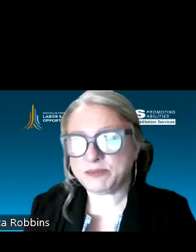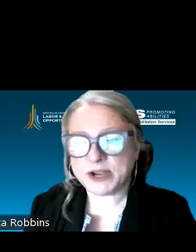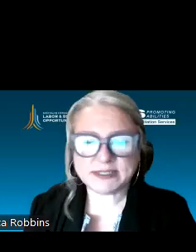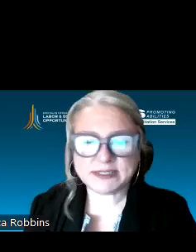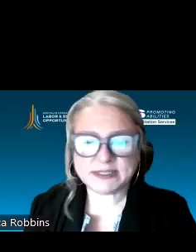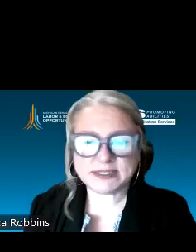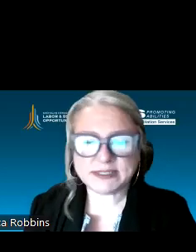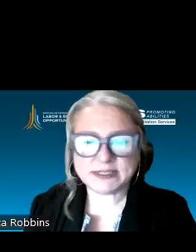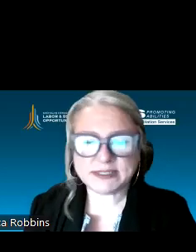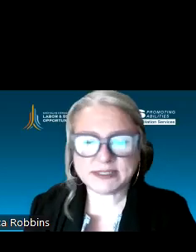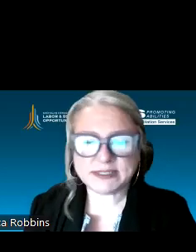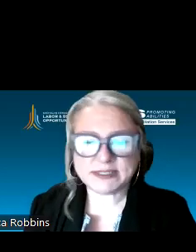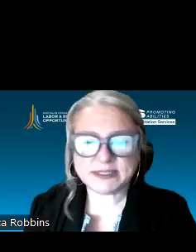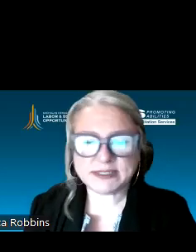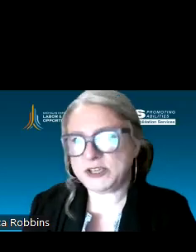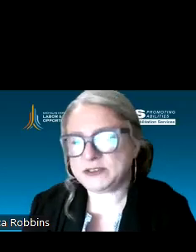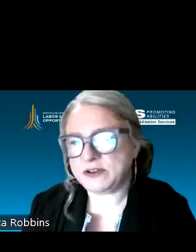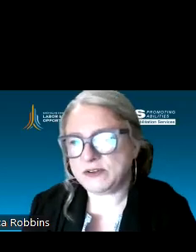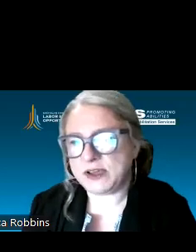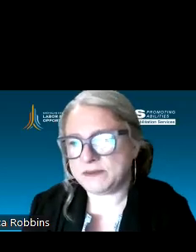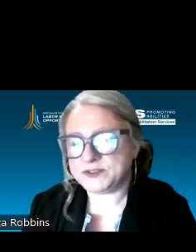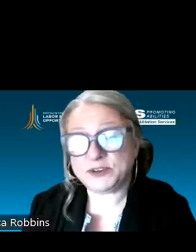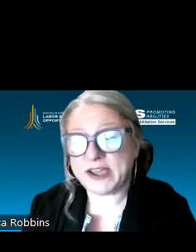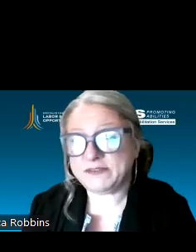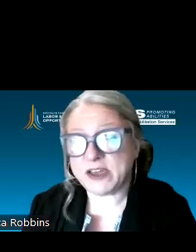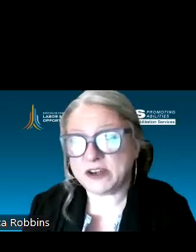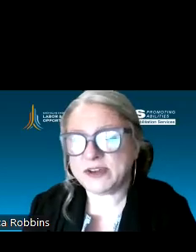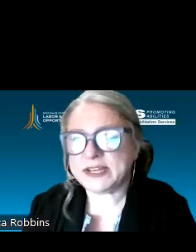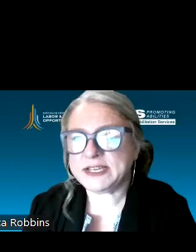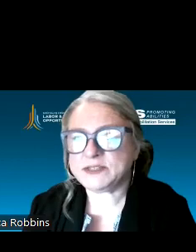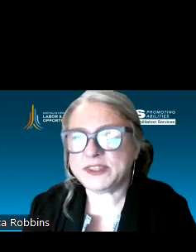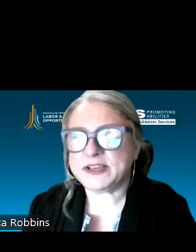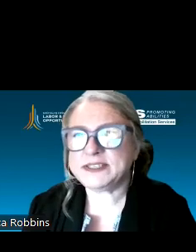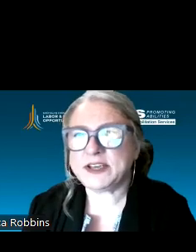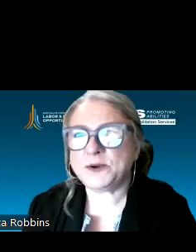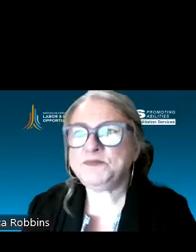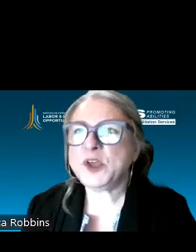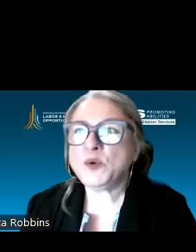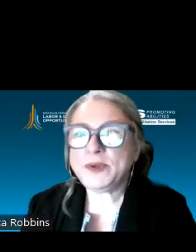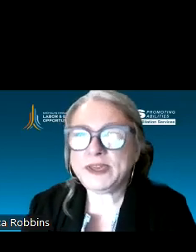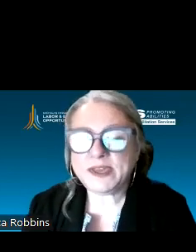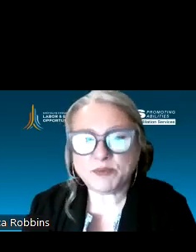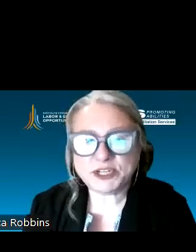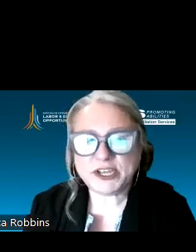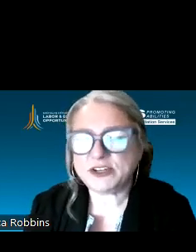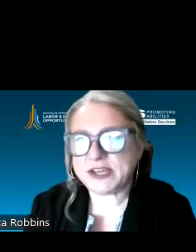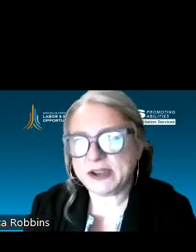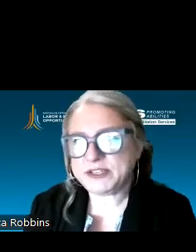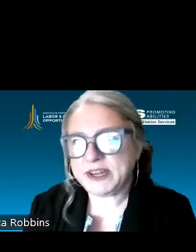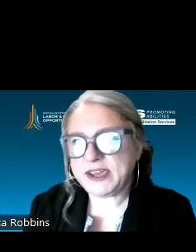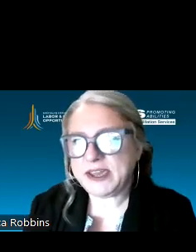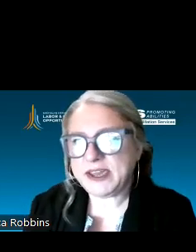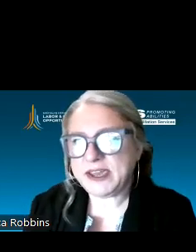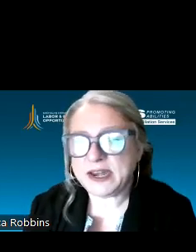aid process. And bless her heart, she also survived the AudioNet days with us. So we appreciate your